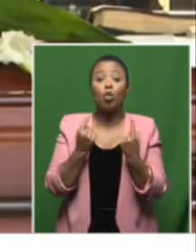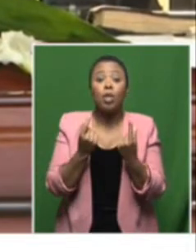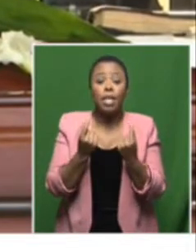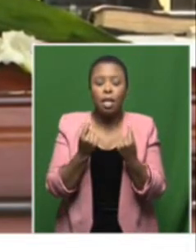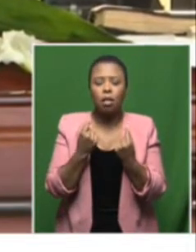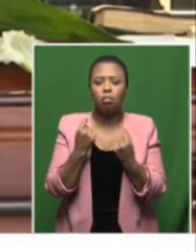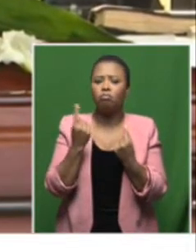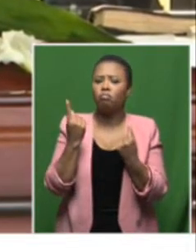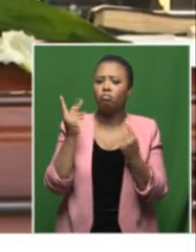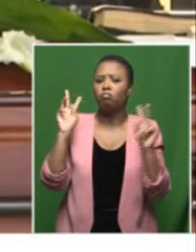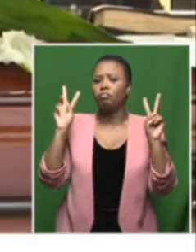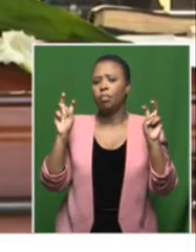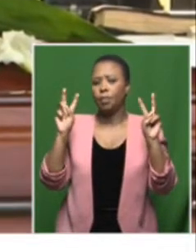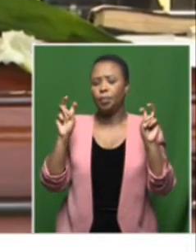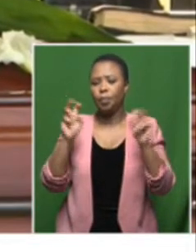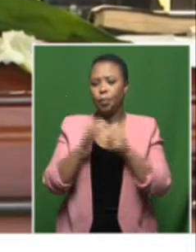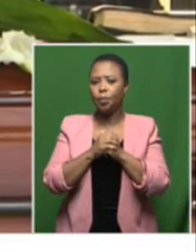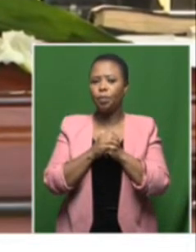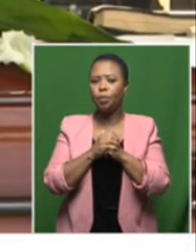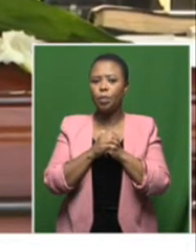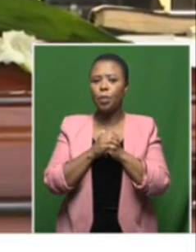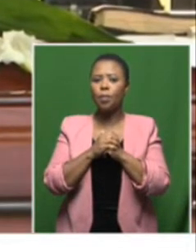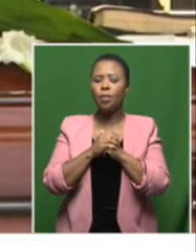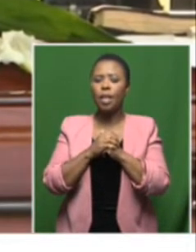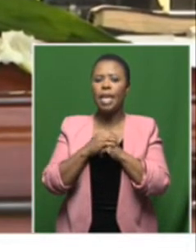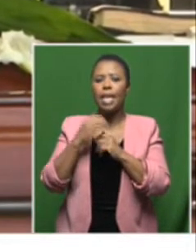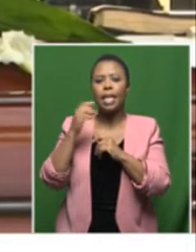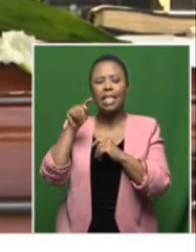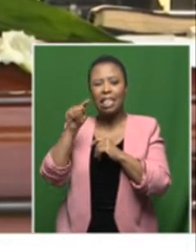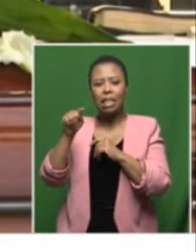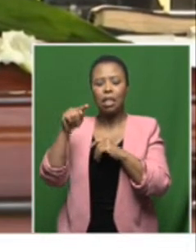a great domestic diplomacy.